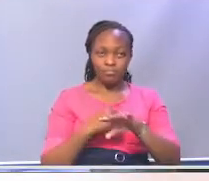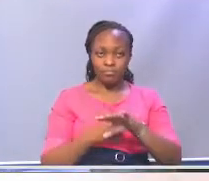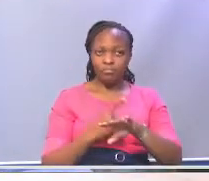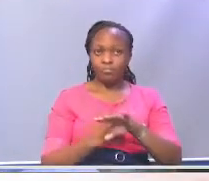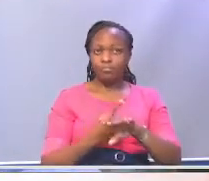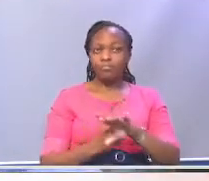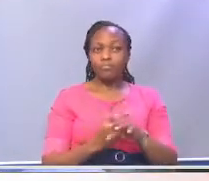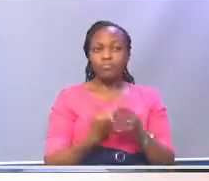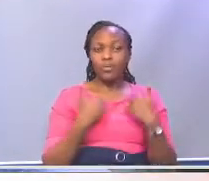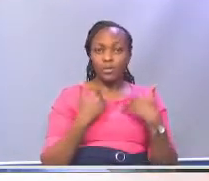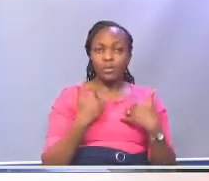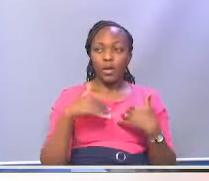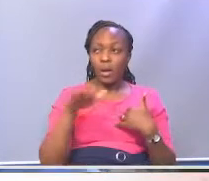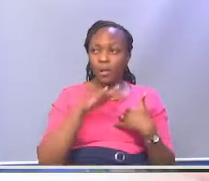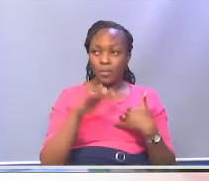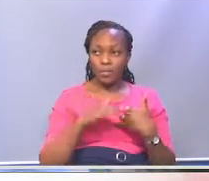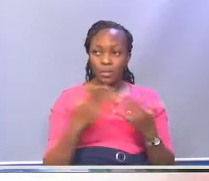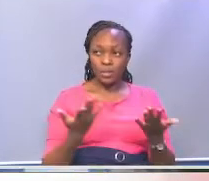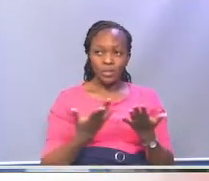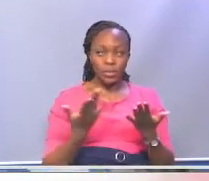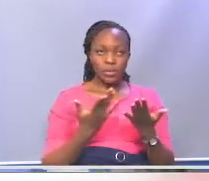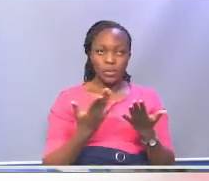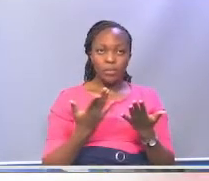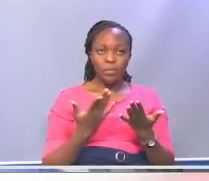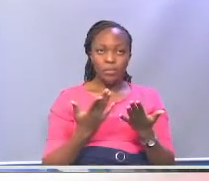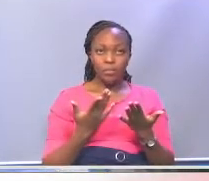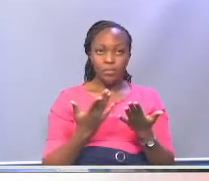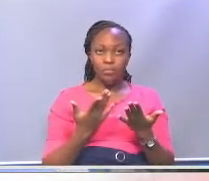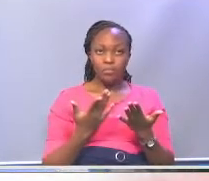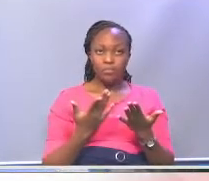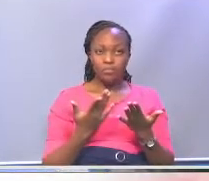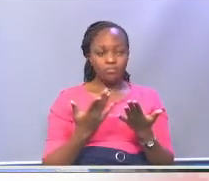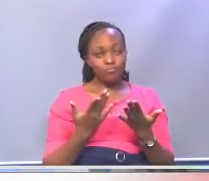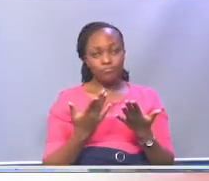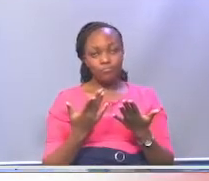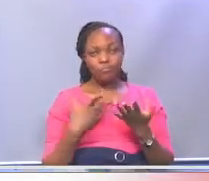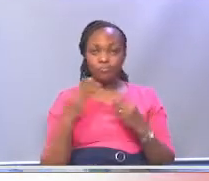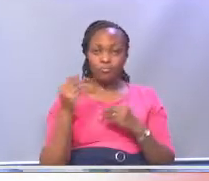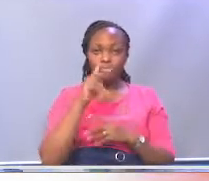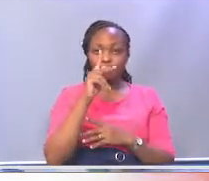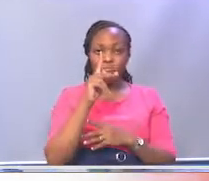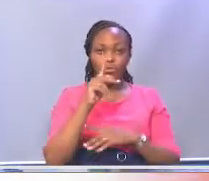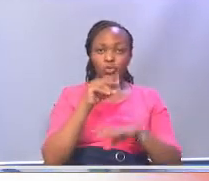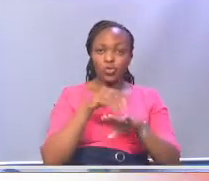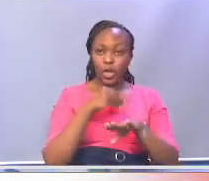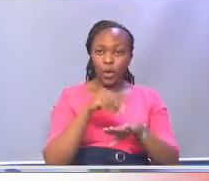second day Kikuyu, pipeline,